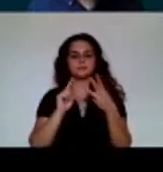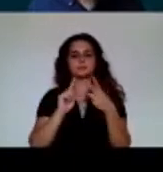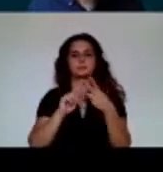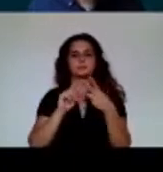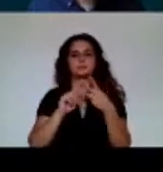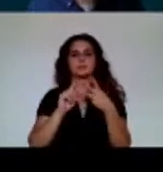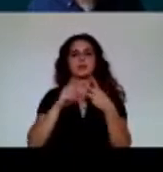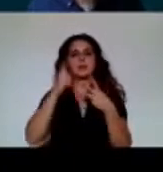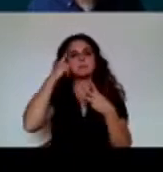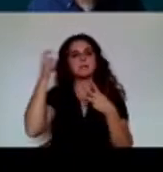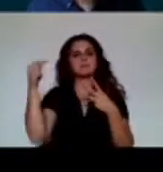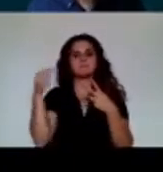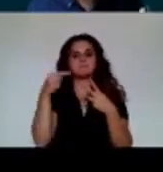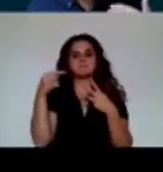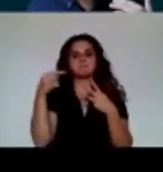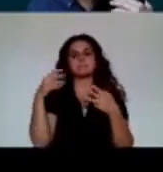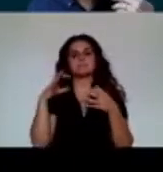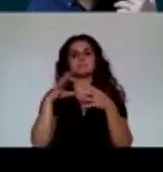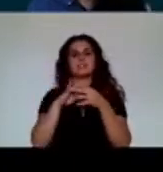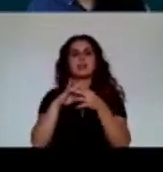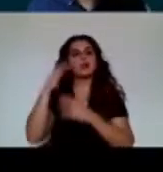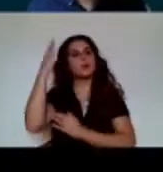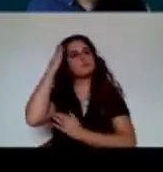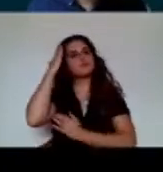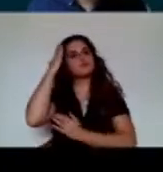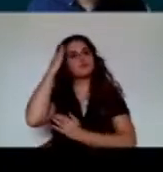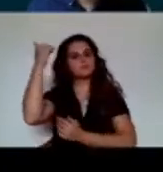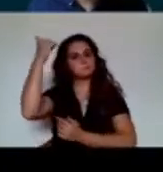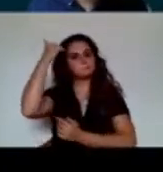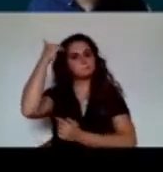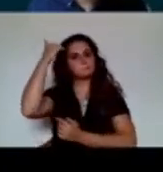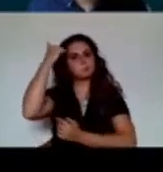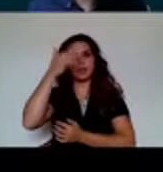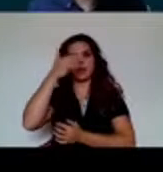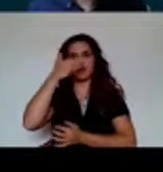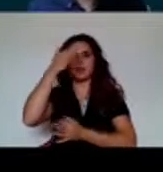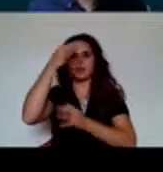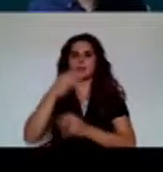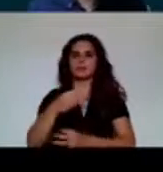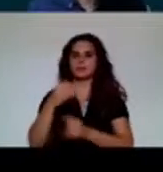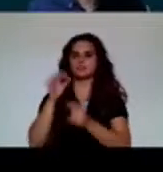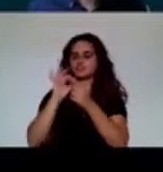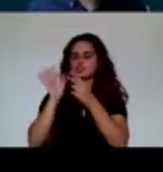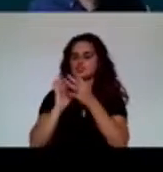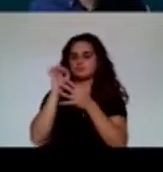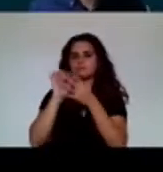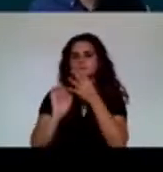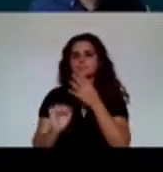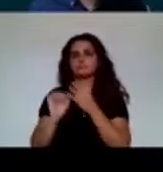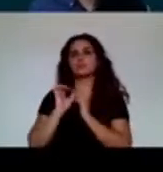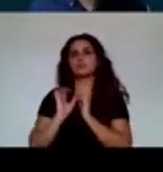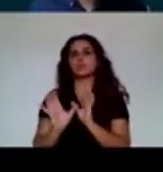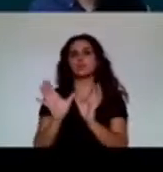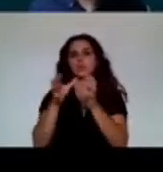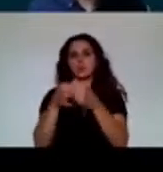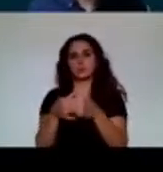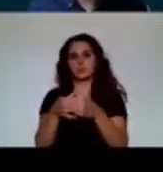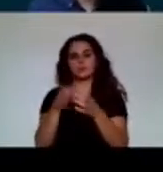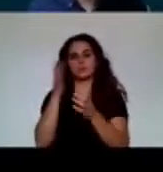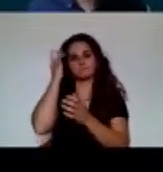stereotypes dimension that refers to people's beliefs about the characteristics of the groups, so the more